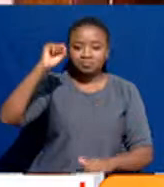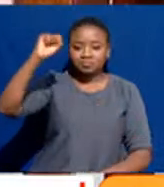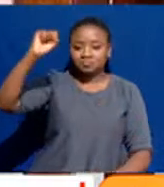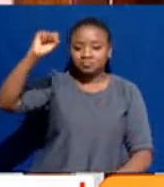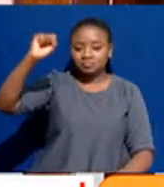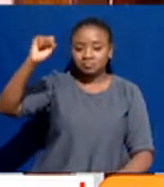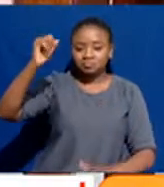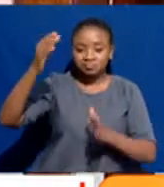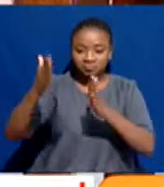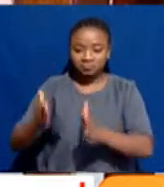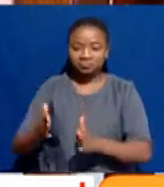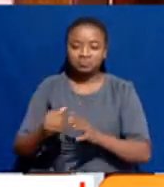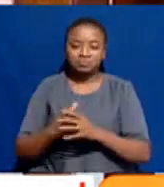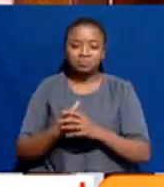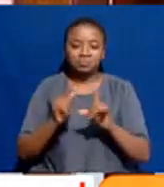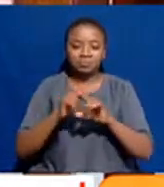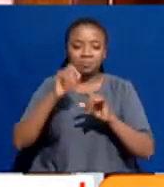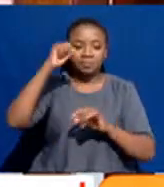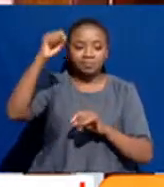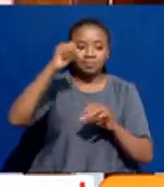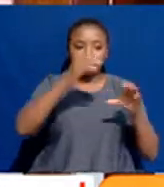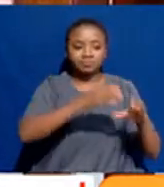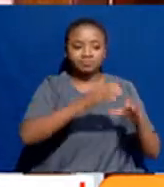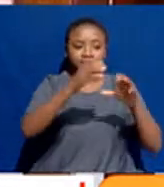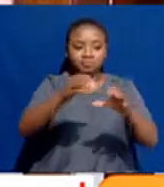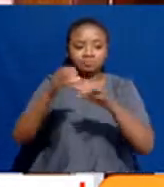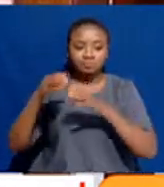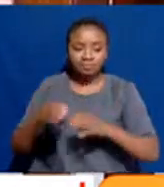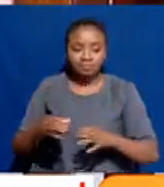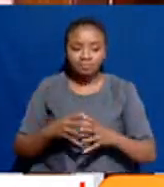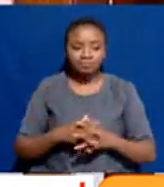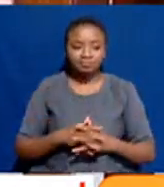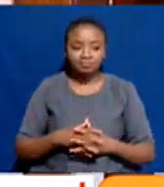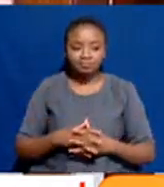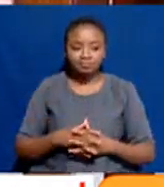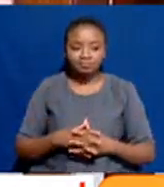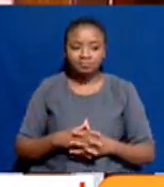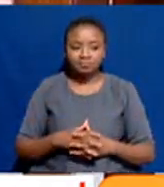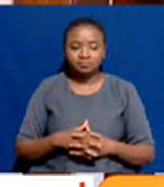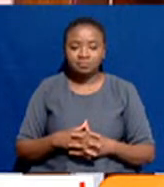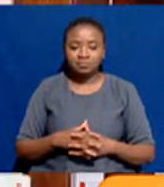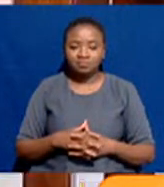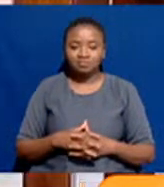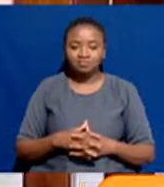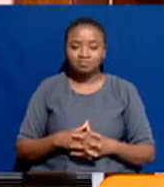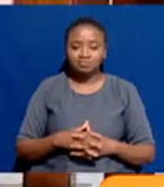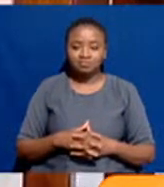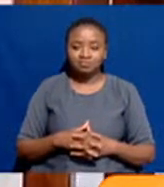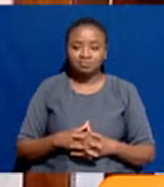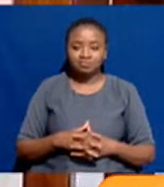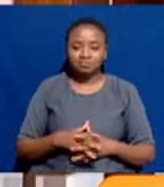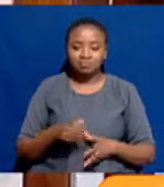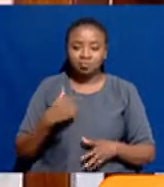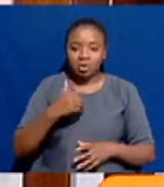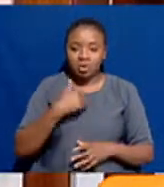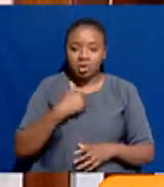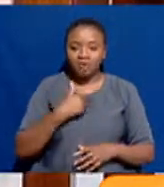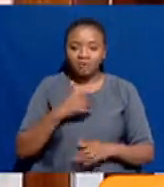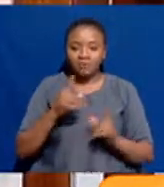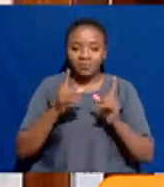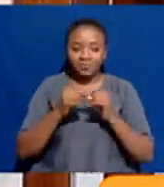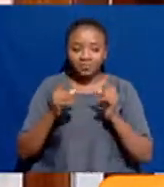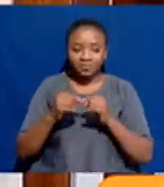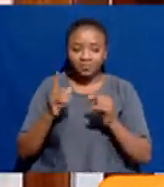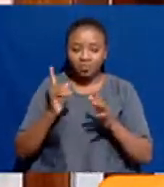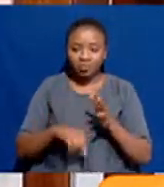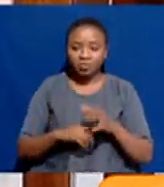politicians and political parties that have this message to Kenyans that the